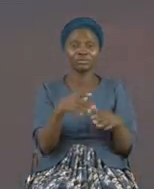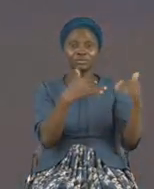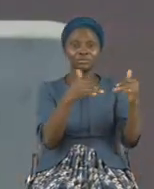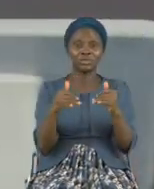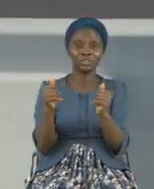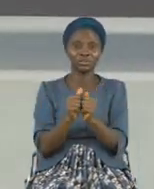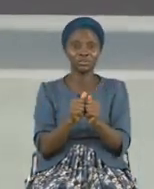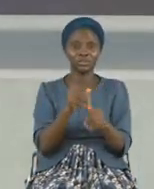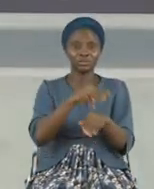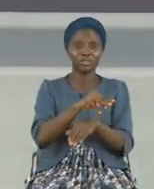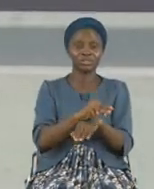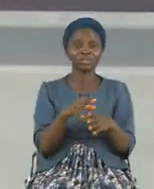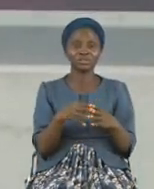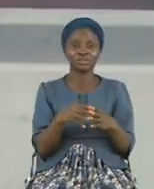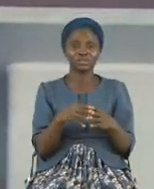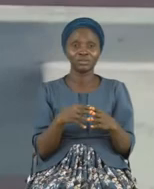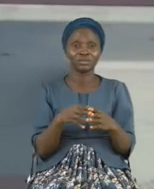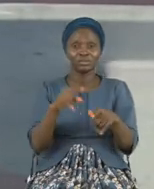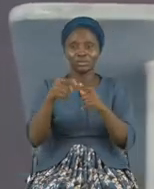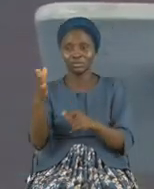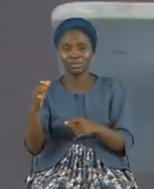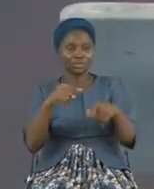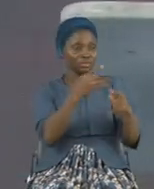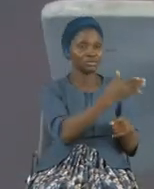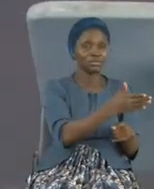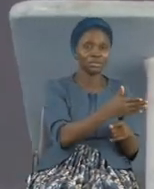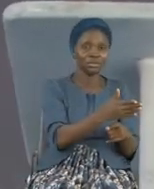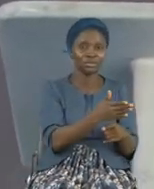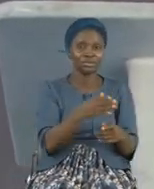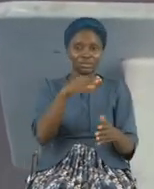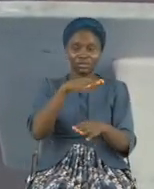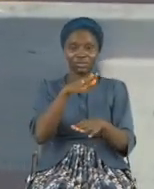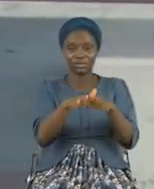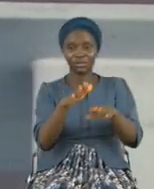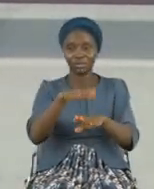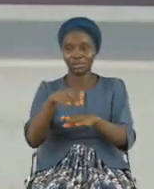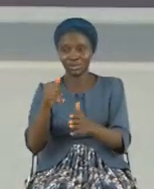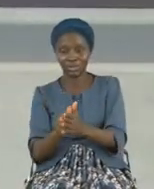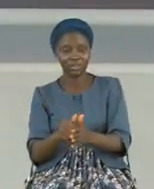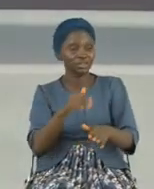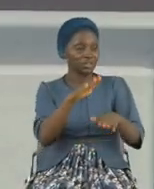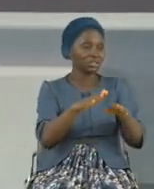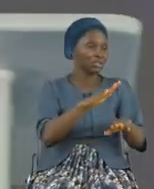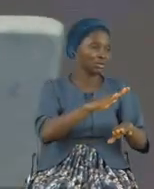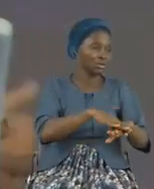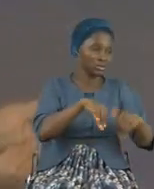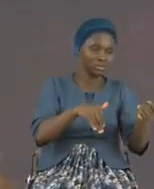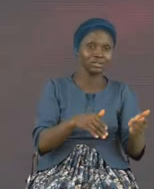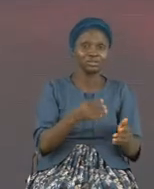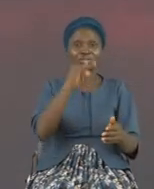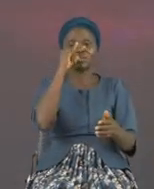foot there, you go here, you go there, you step on that, you step on that, you drink that, you smoke that, and you try to